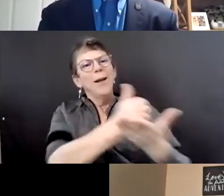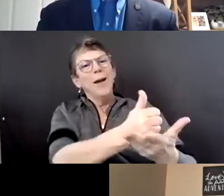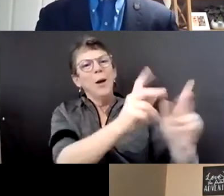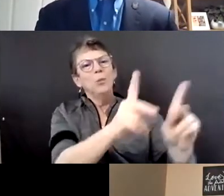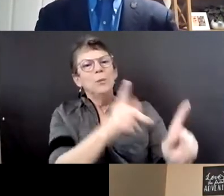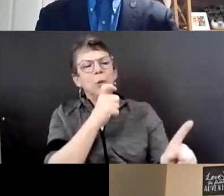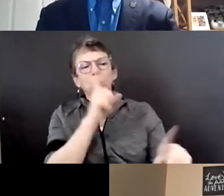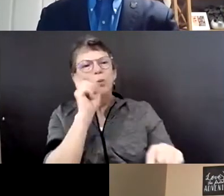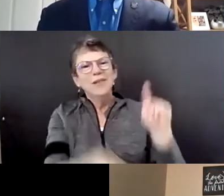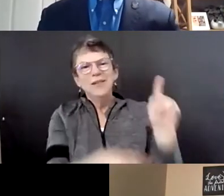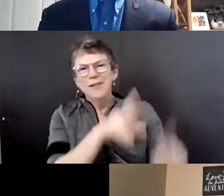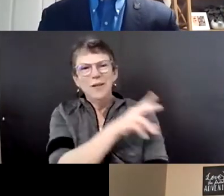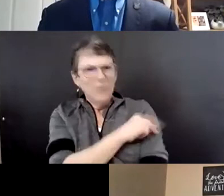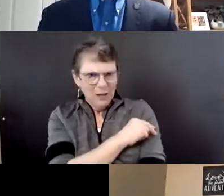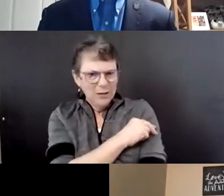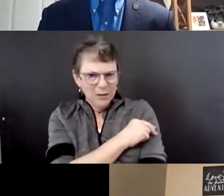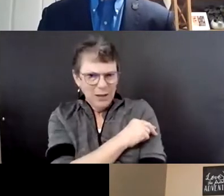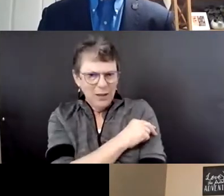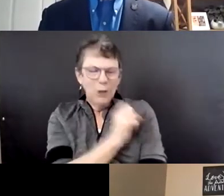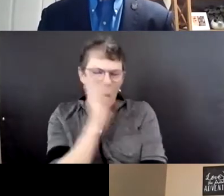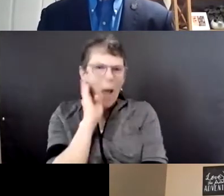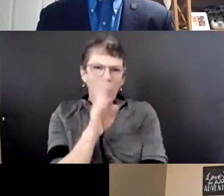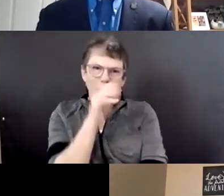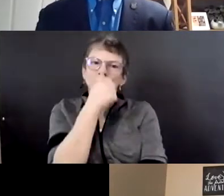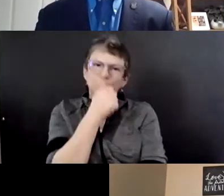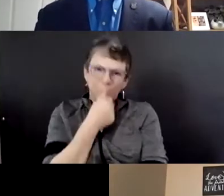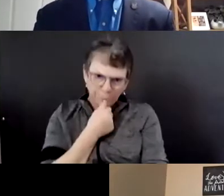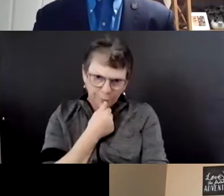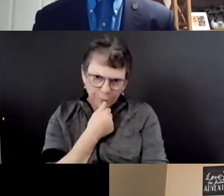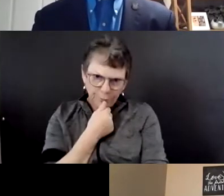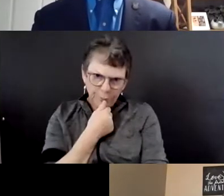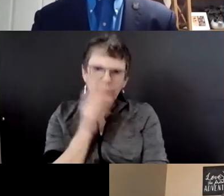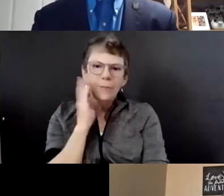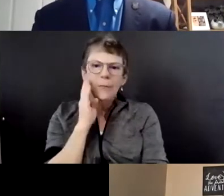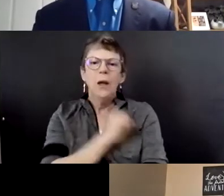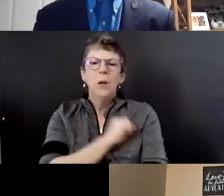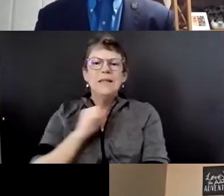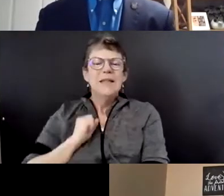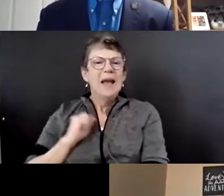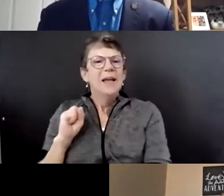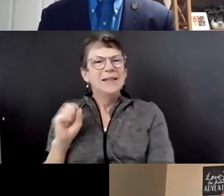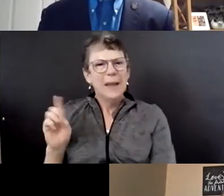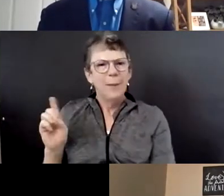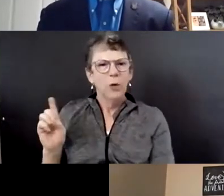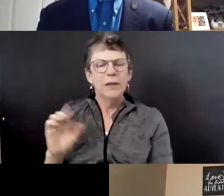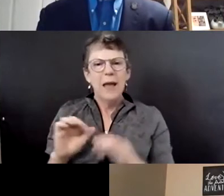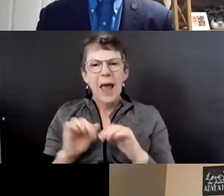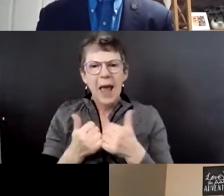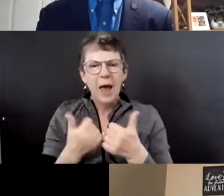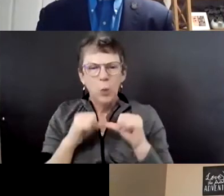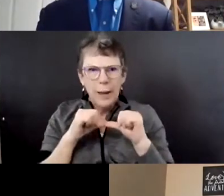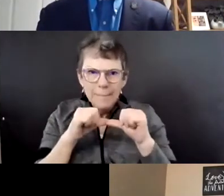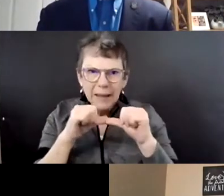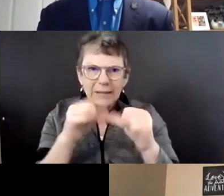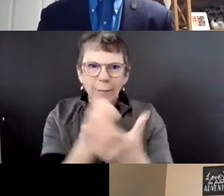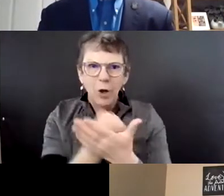that. And I know, as Senate Democrats, we have always been, how do we maintain our economy and keep growing